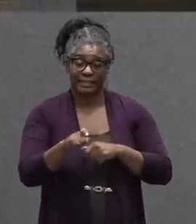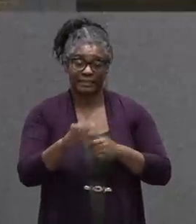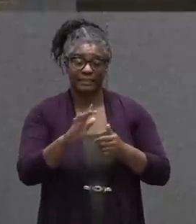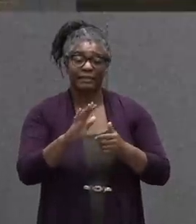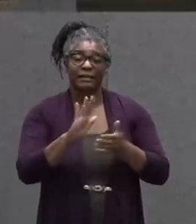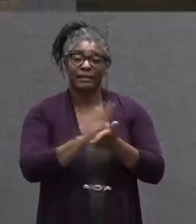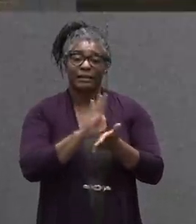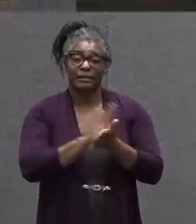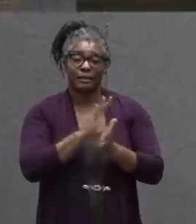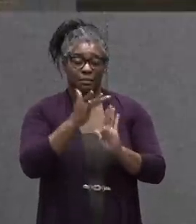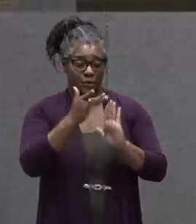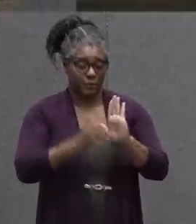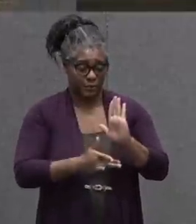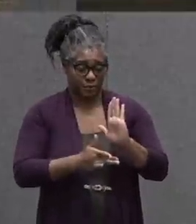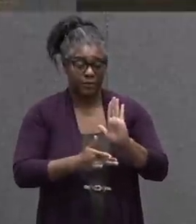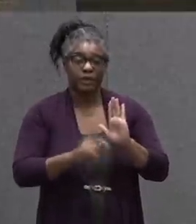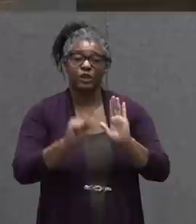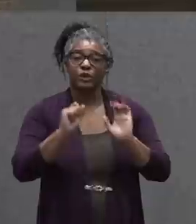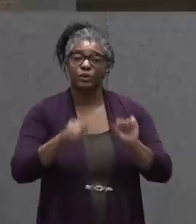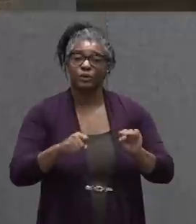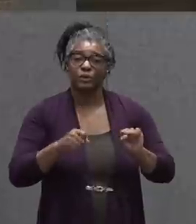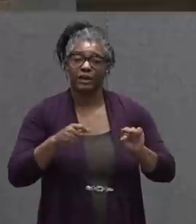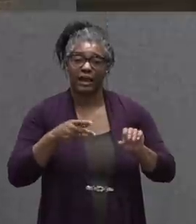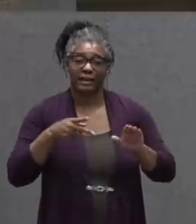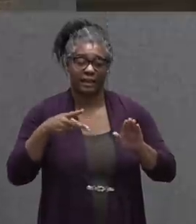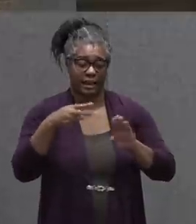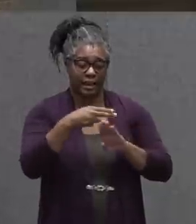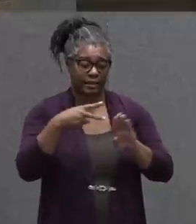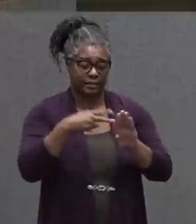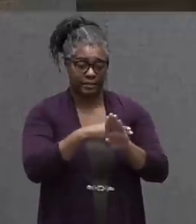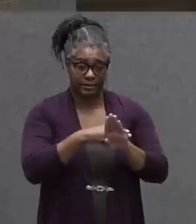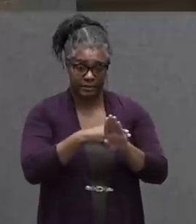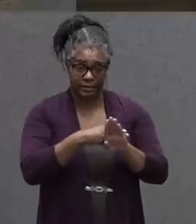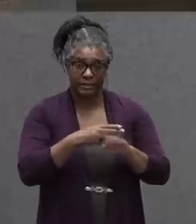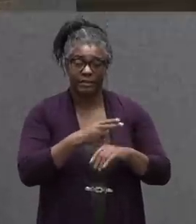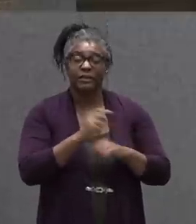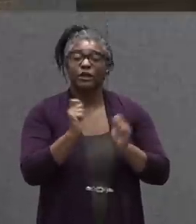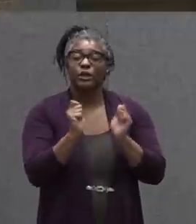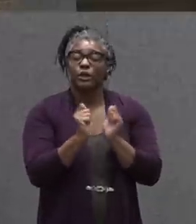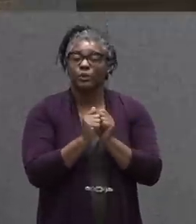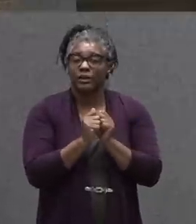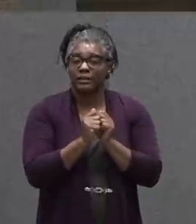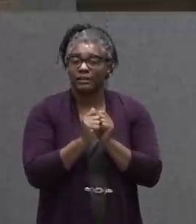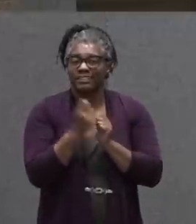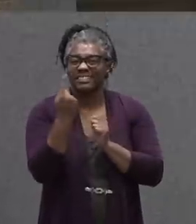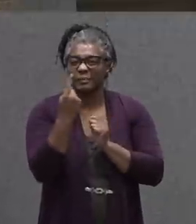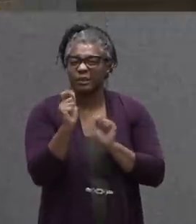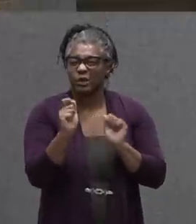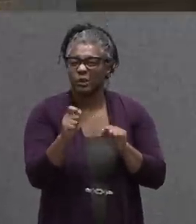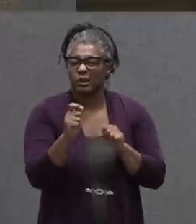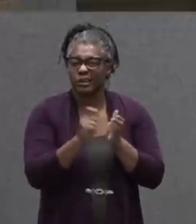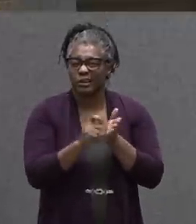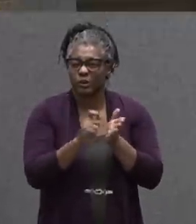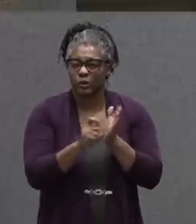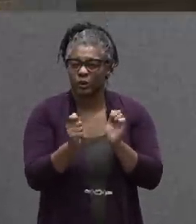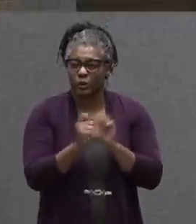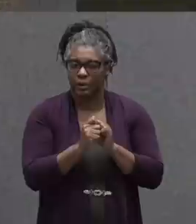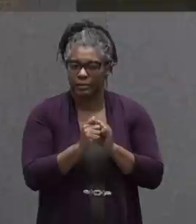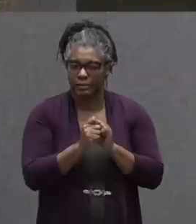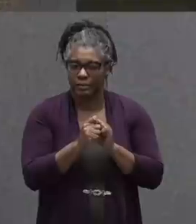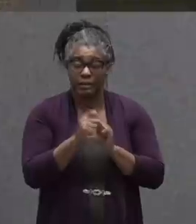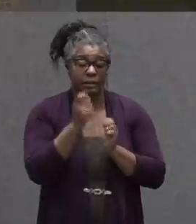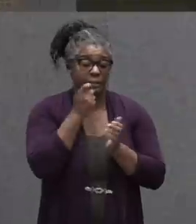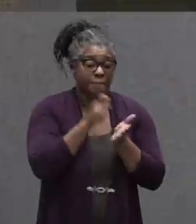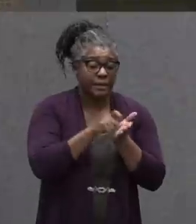or cut into smaller pieces, and a writing utensil. Pencil, marker, crayon, whatever you feel like using